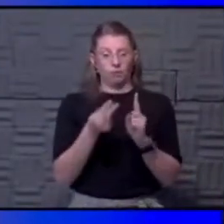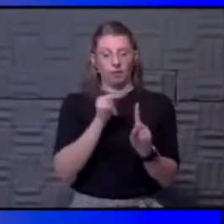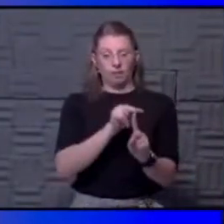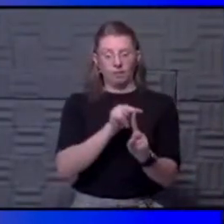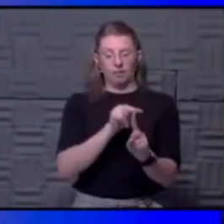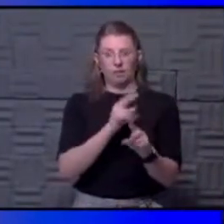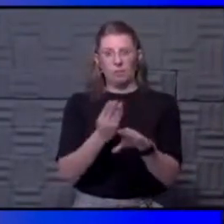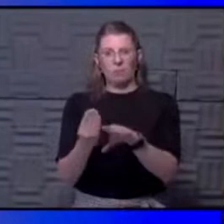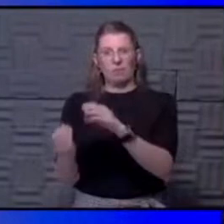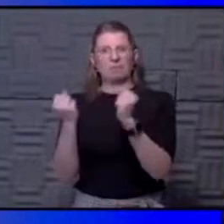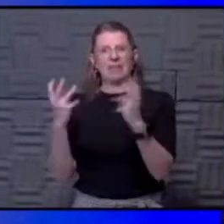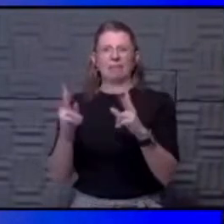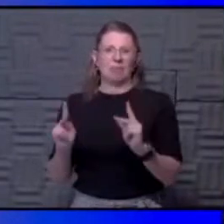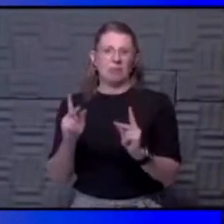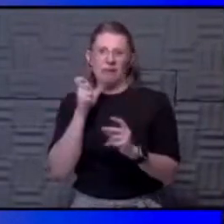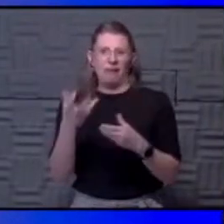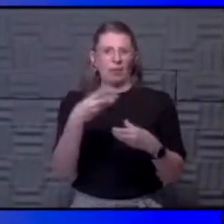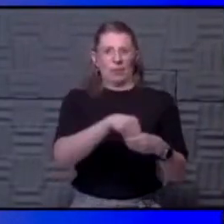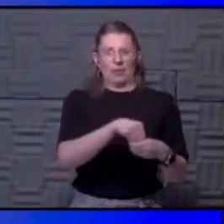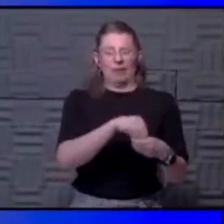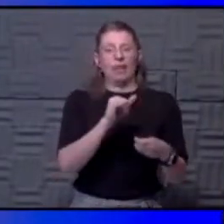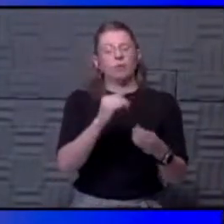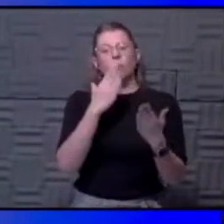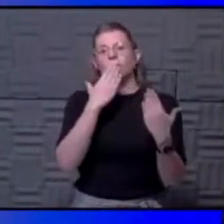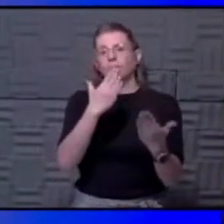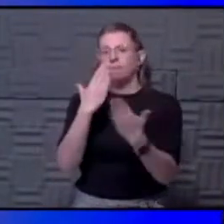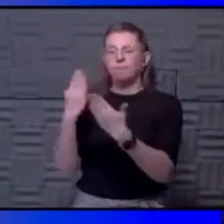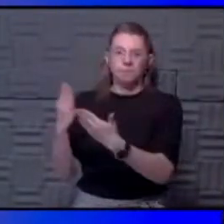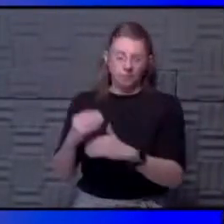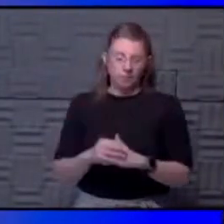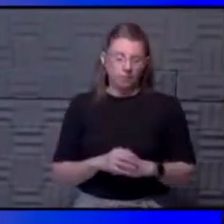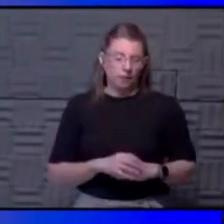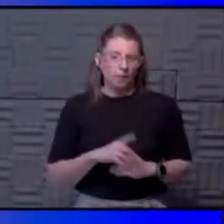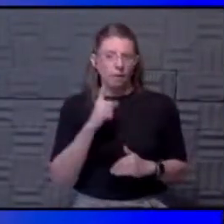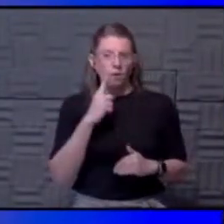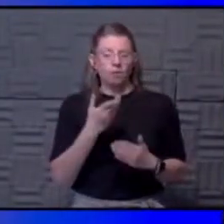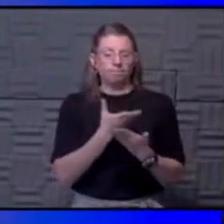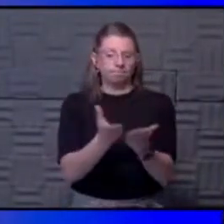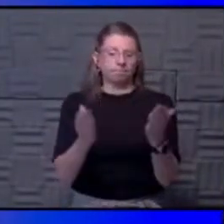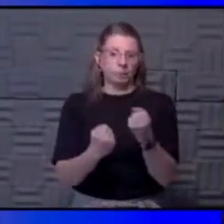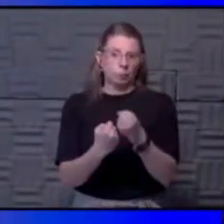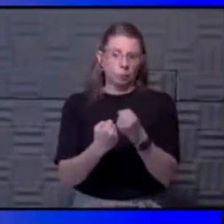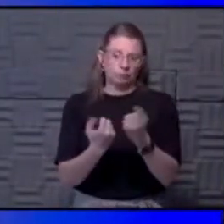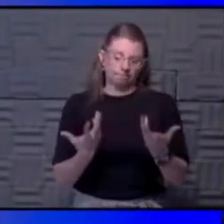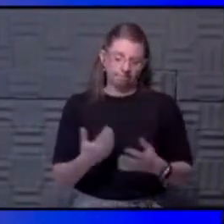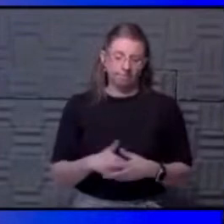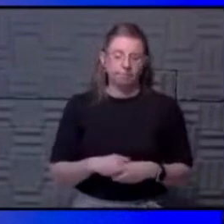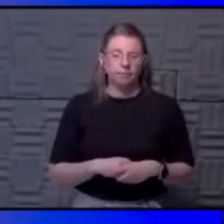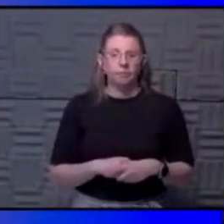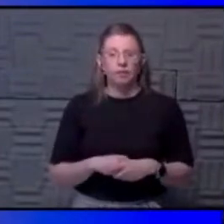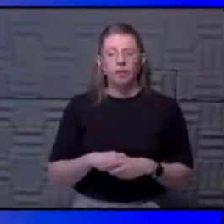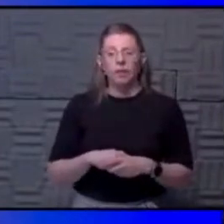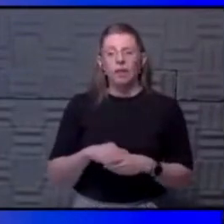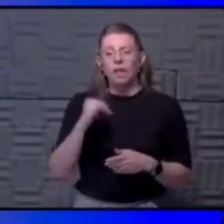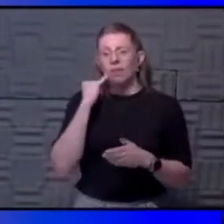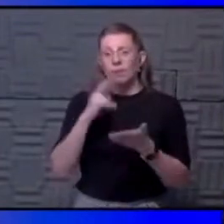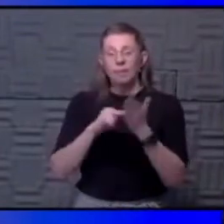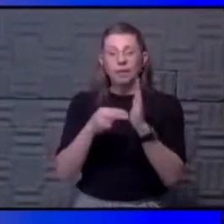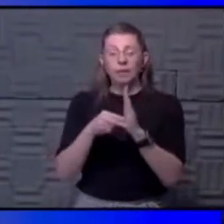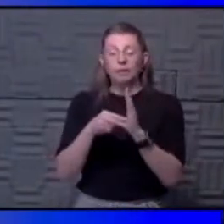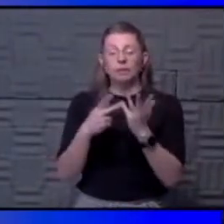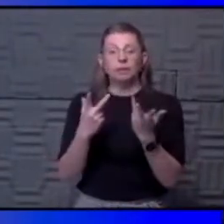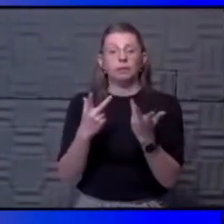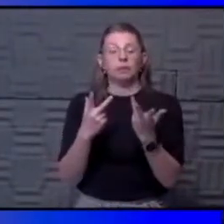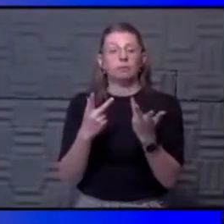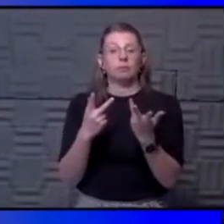so I do think it's important to say thanks really to everyone who's made an impact, even if that means practicing the pillars of infection prevention